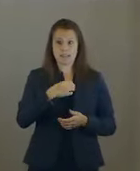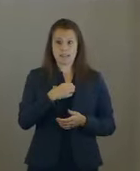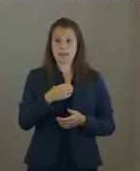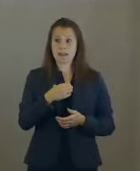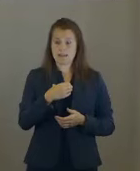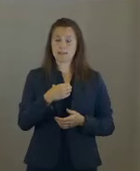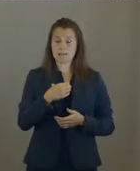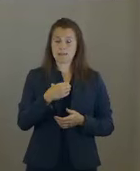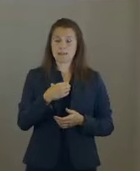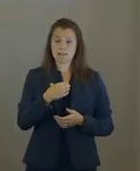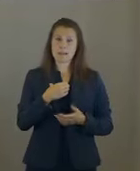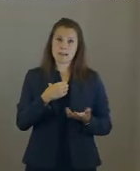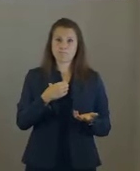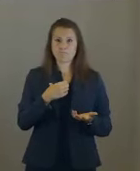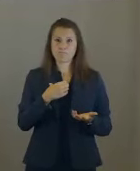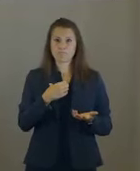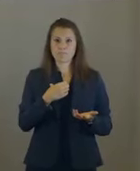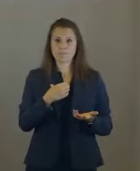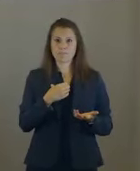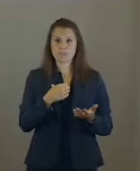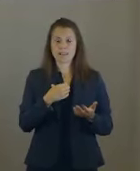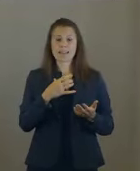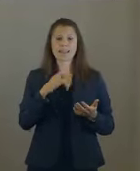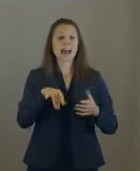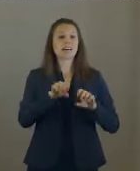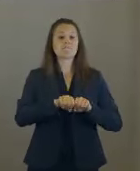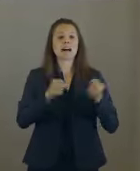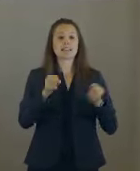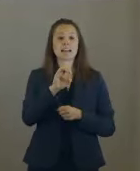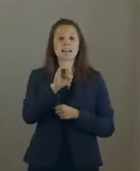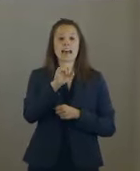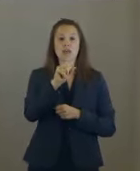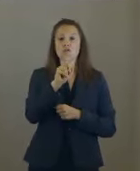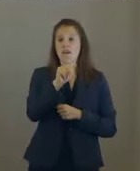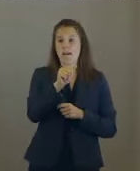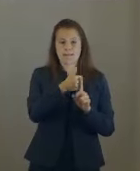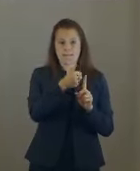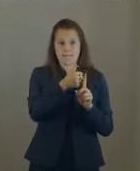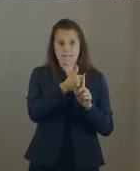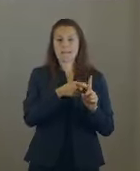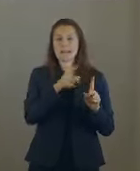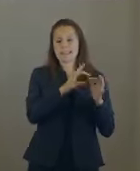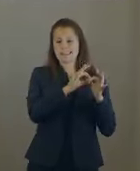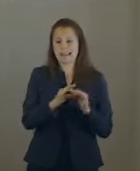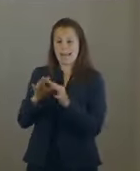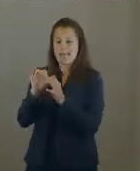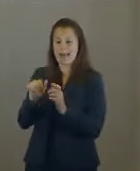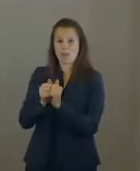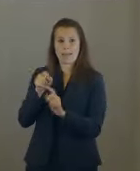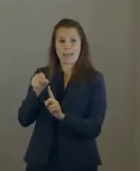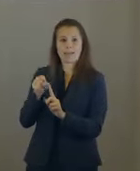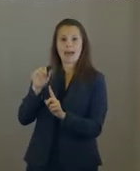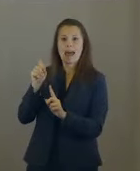complaint was violated the ELCRA itself. He has tied that with